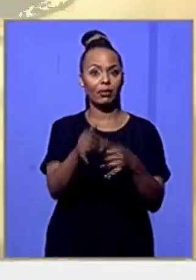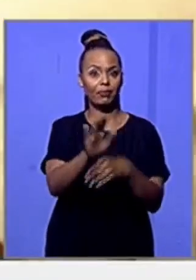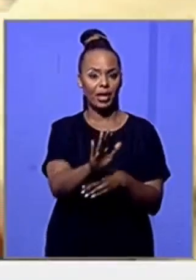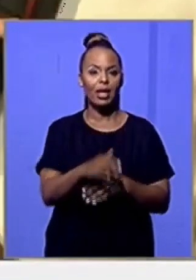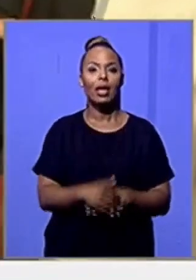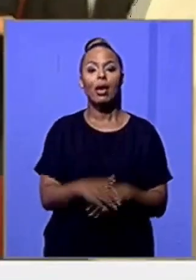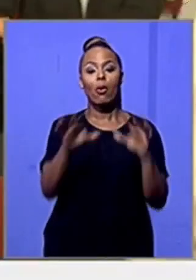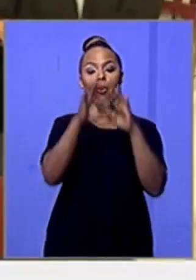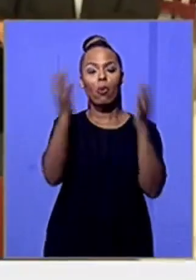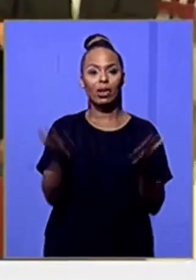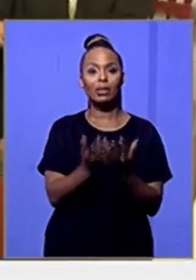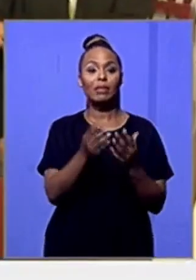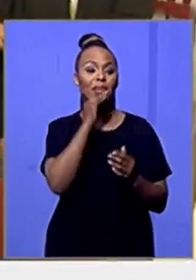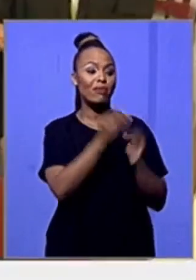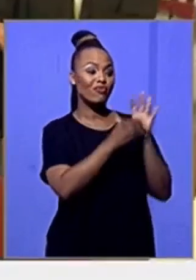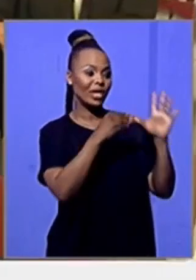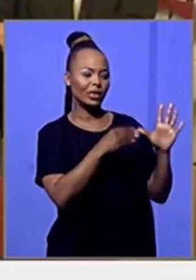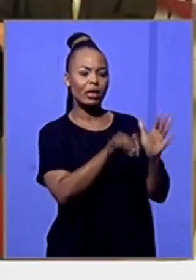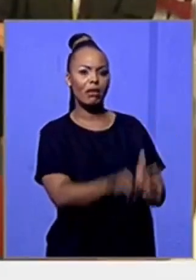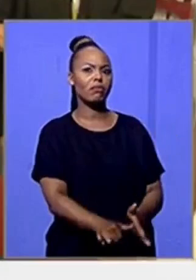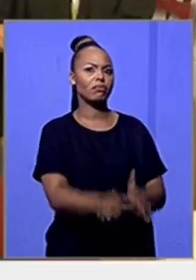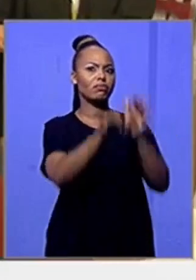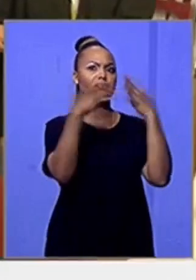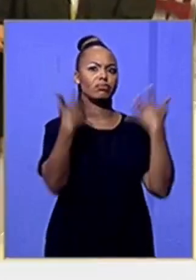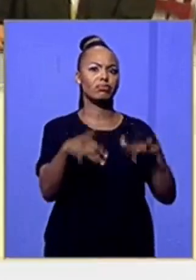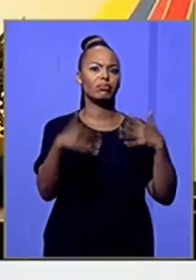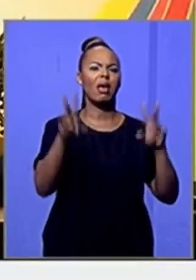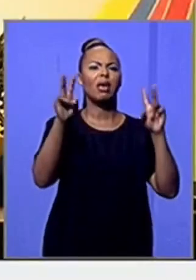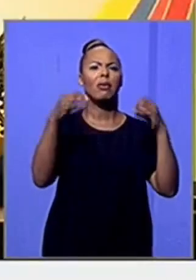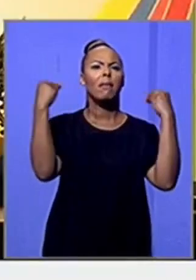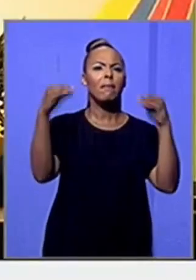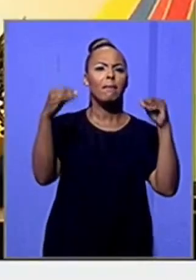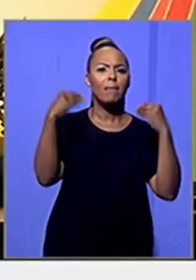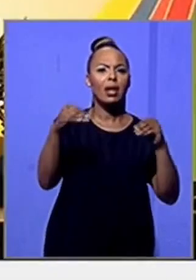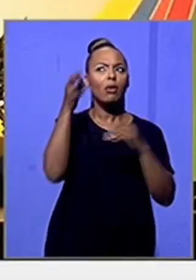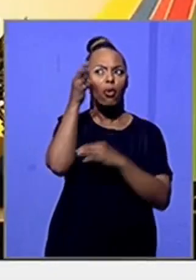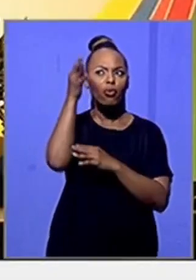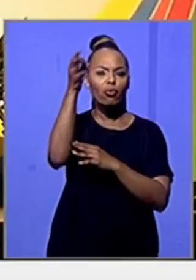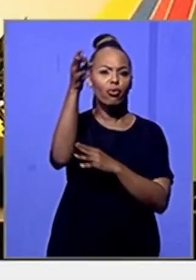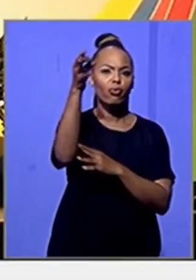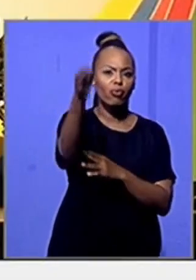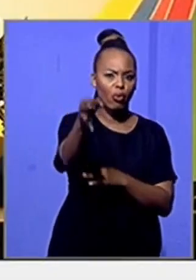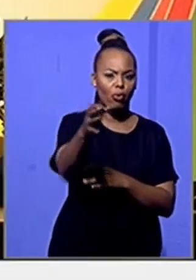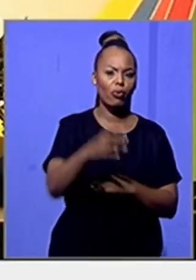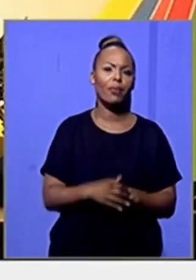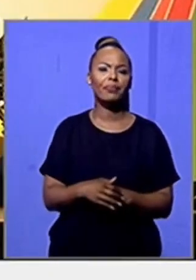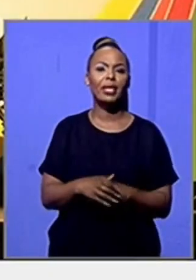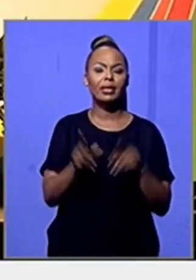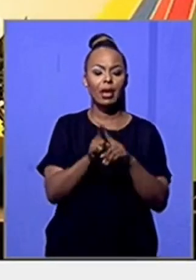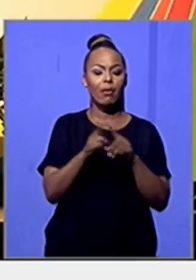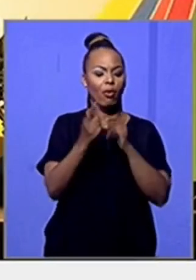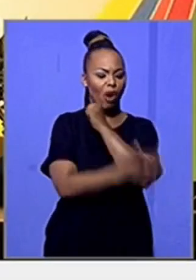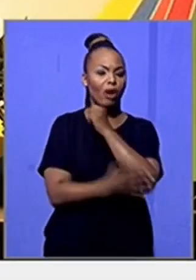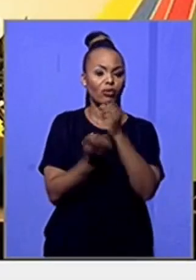e botlhokwa kudu go ya ka future. Go lebeletse go